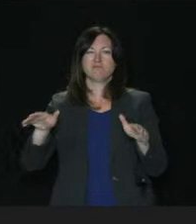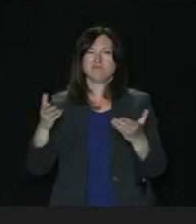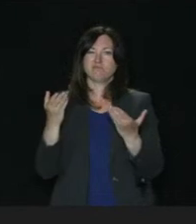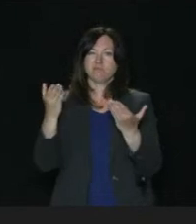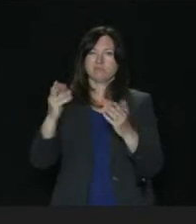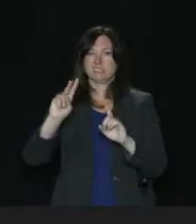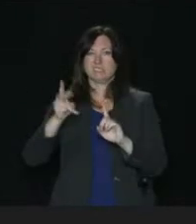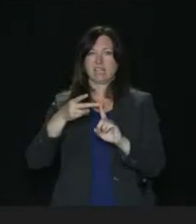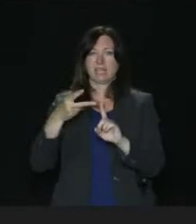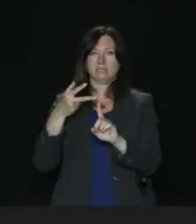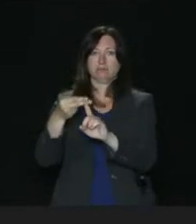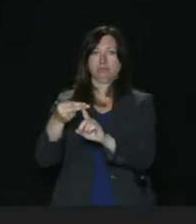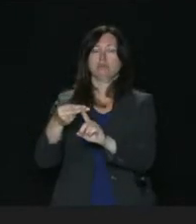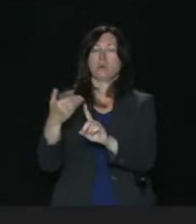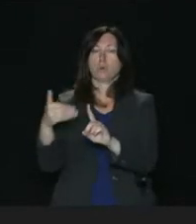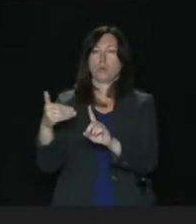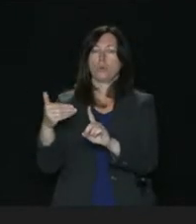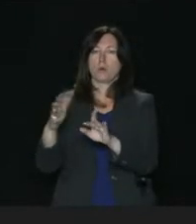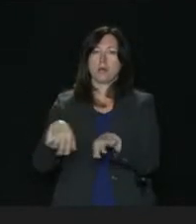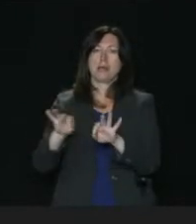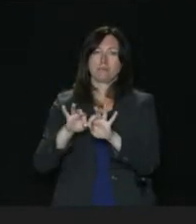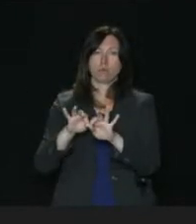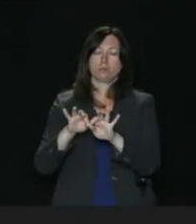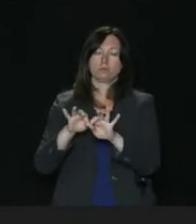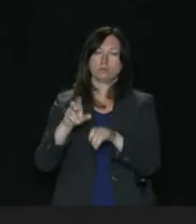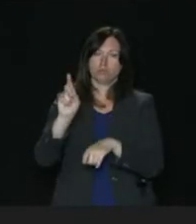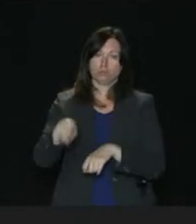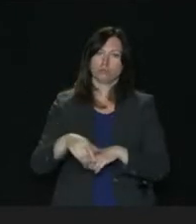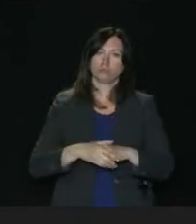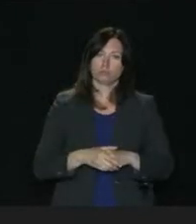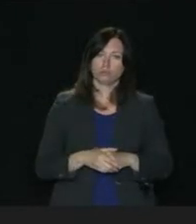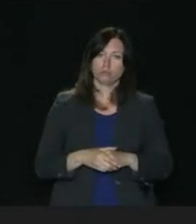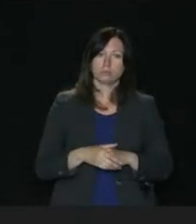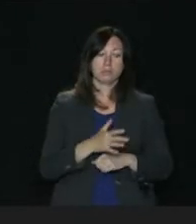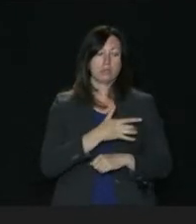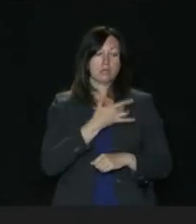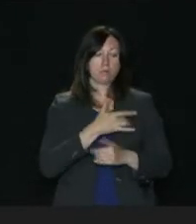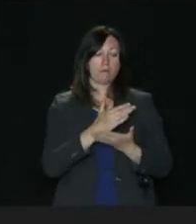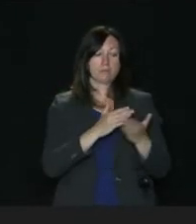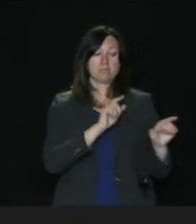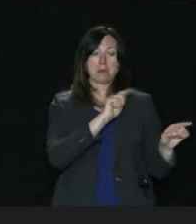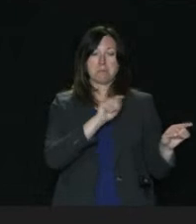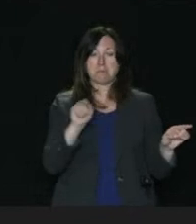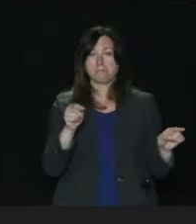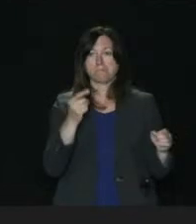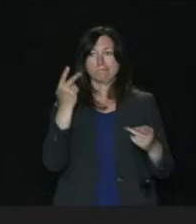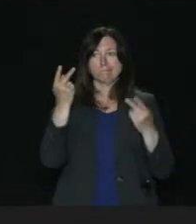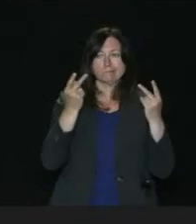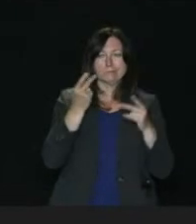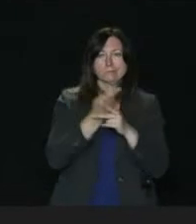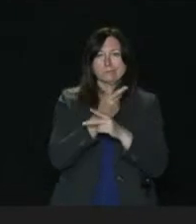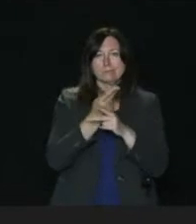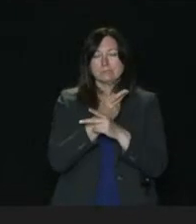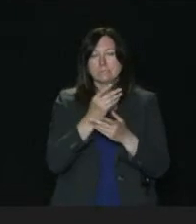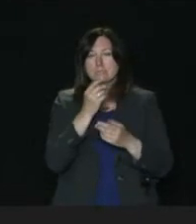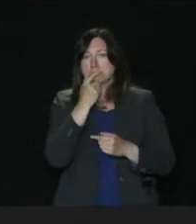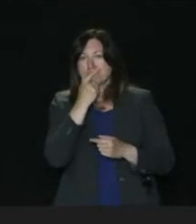in is really important. And some provinces have looked at maybe homing in on some of the